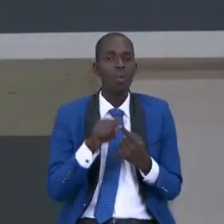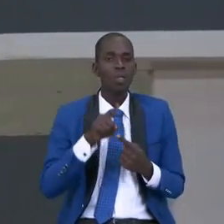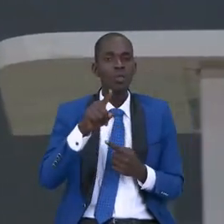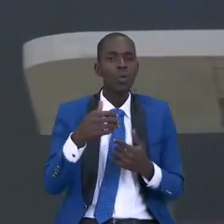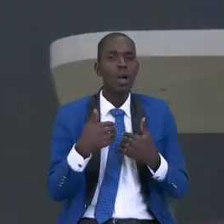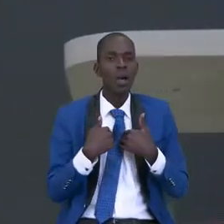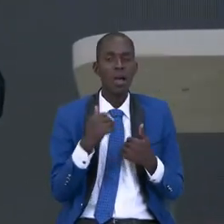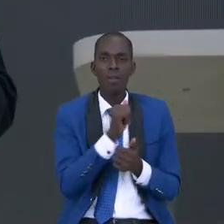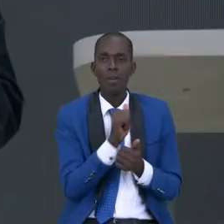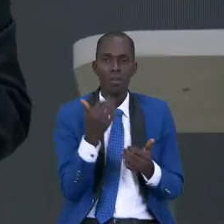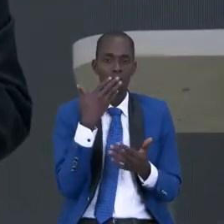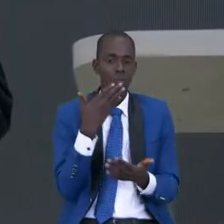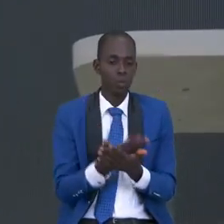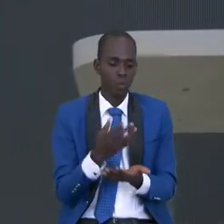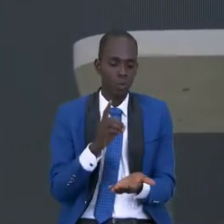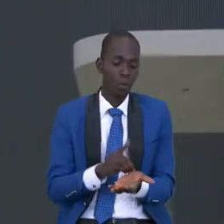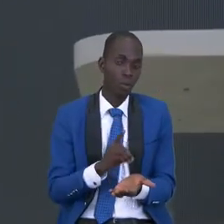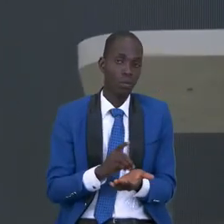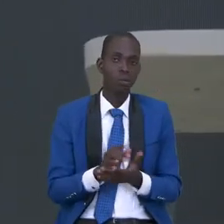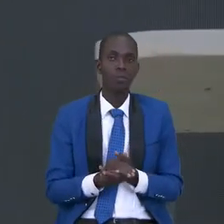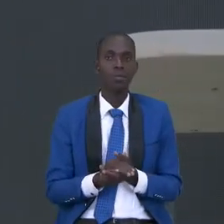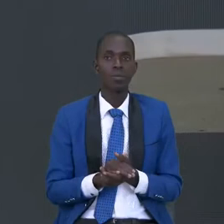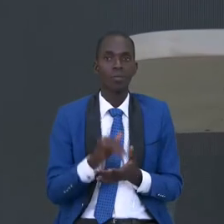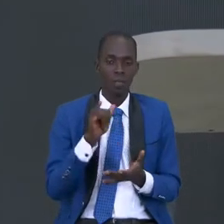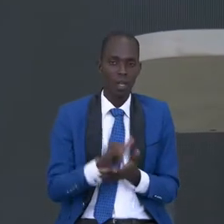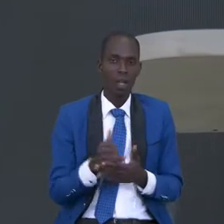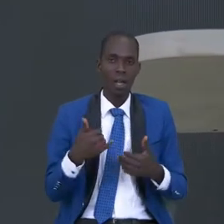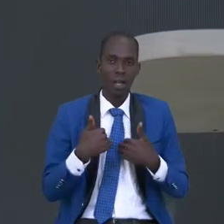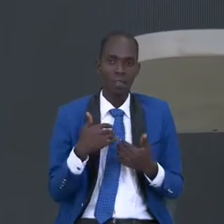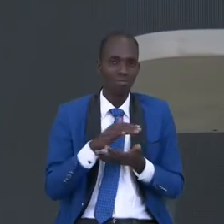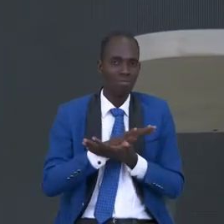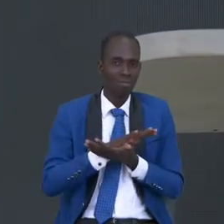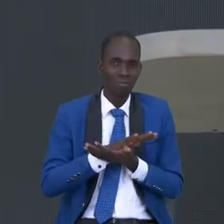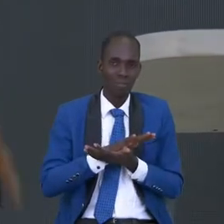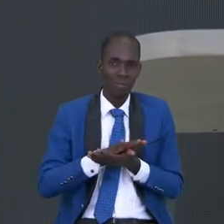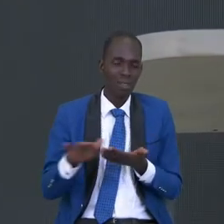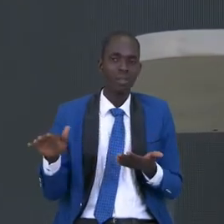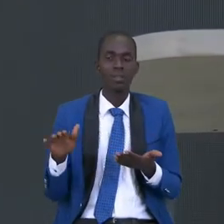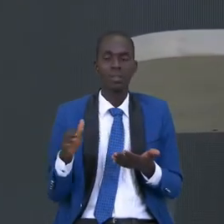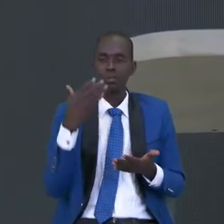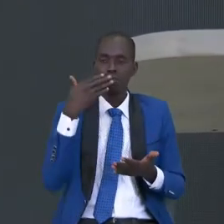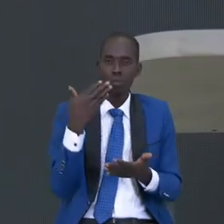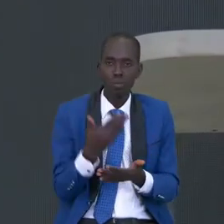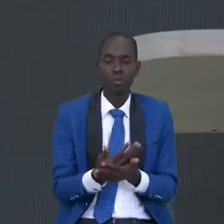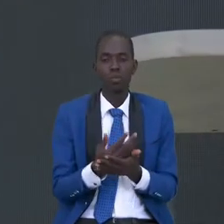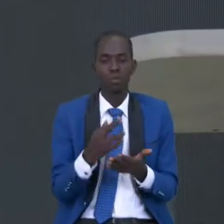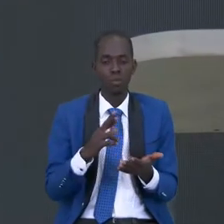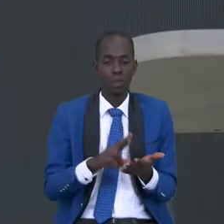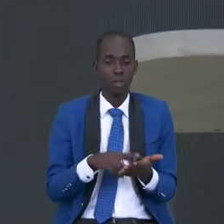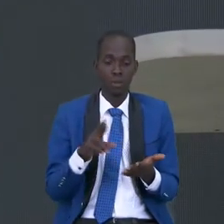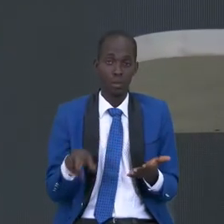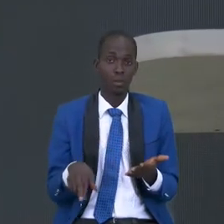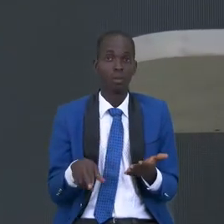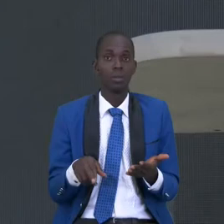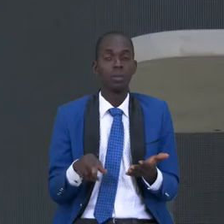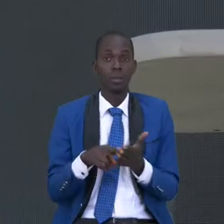have a good doctor that has clear, good record, a